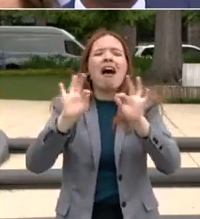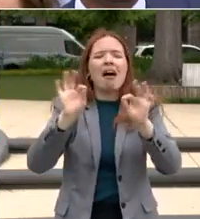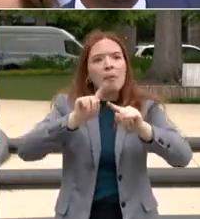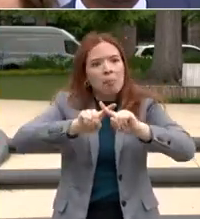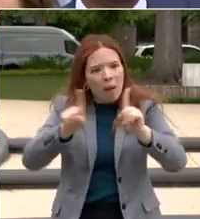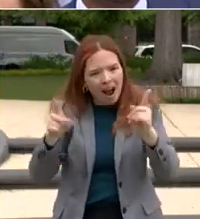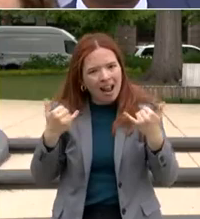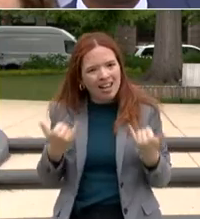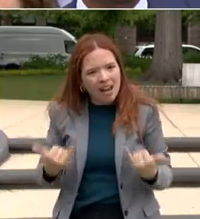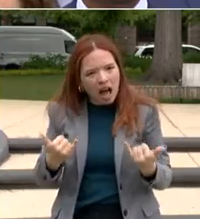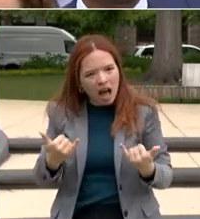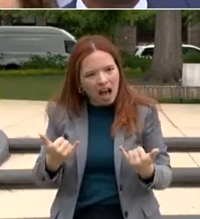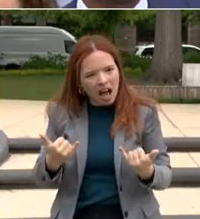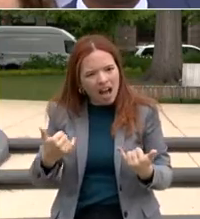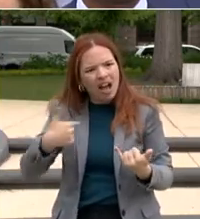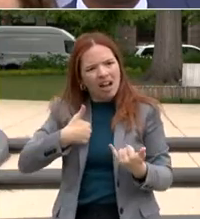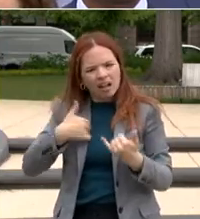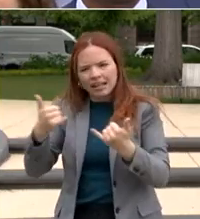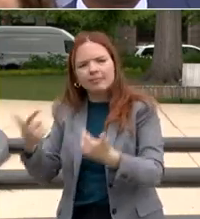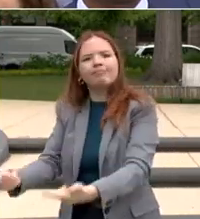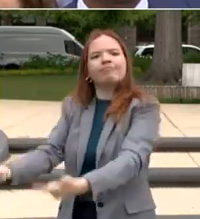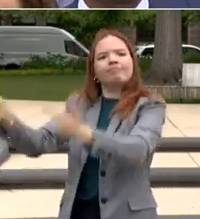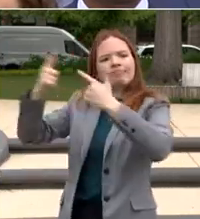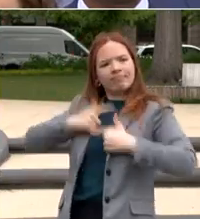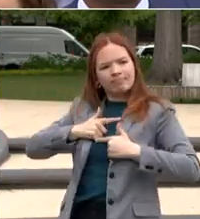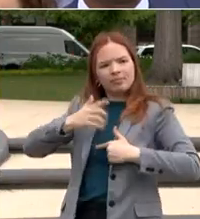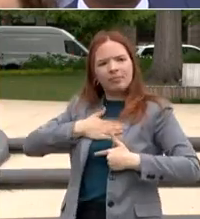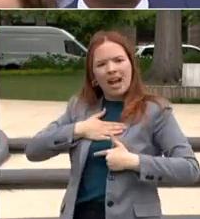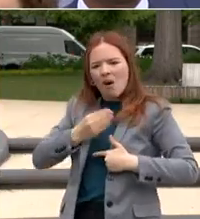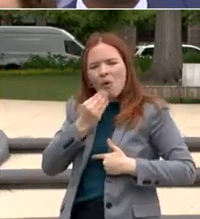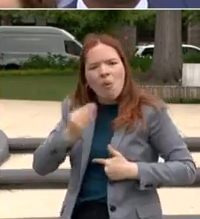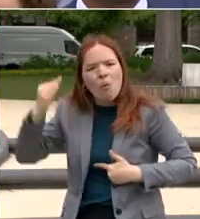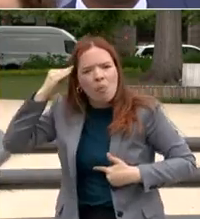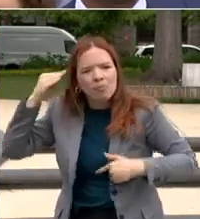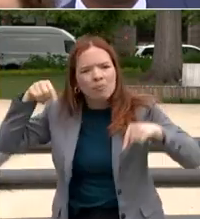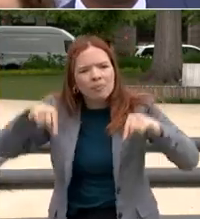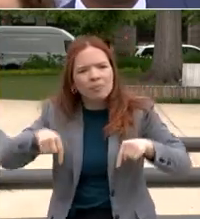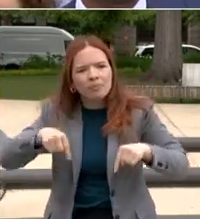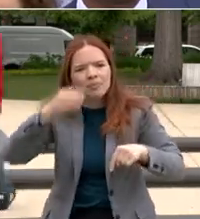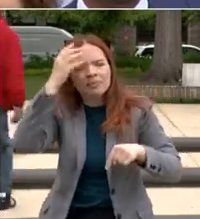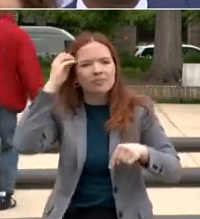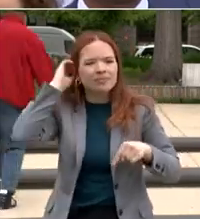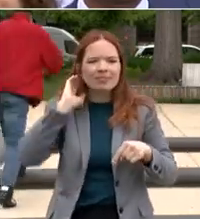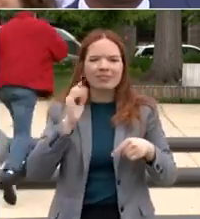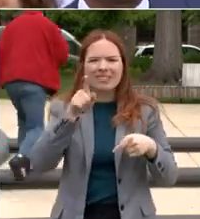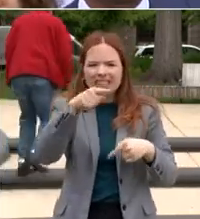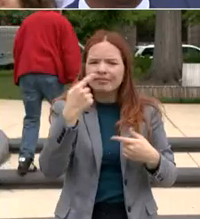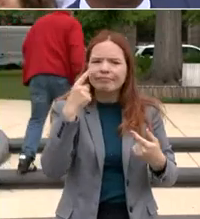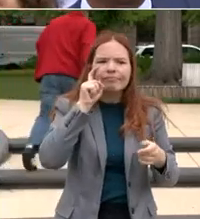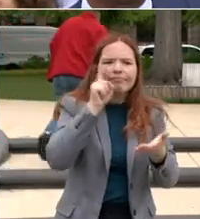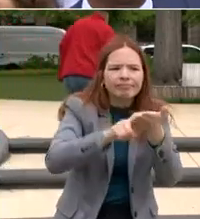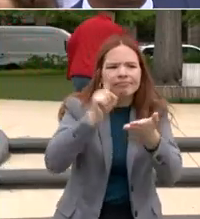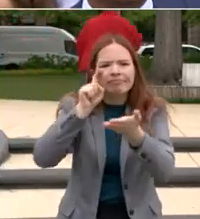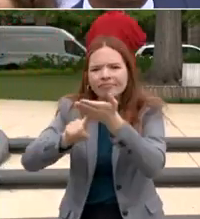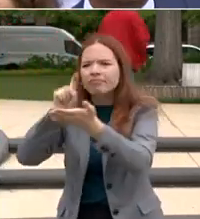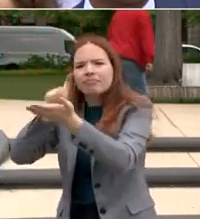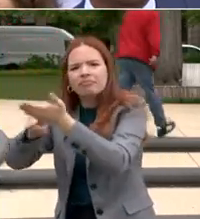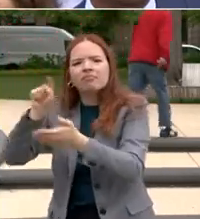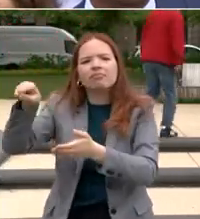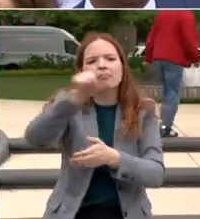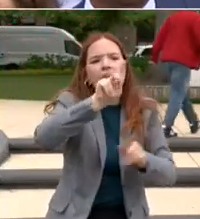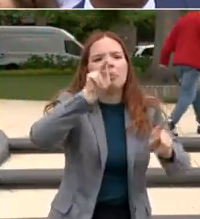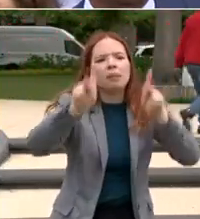reality. It has become my home. You see, people, a movement is not just about